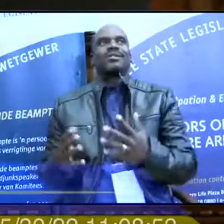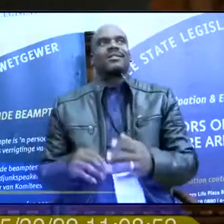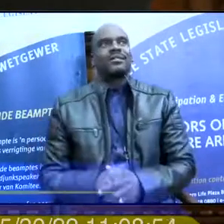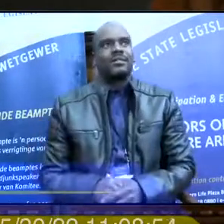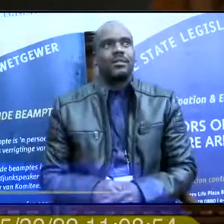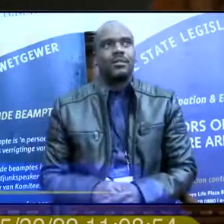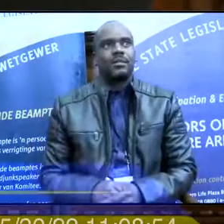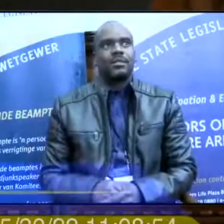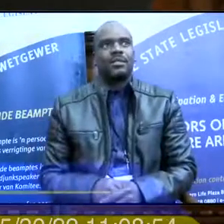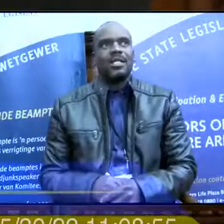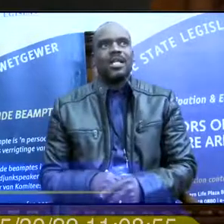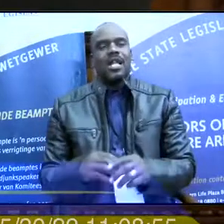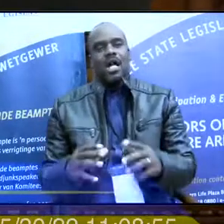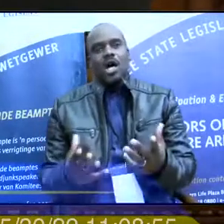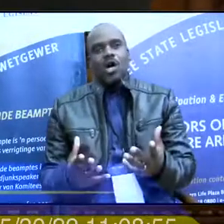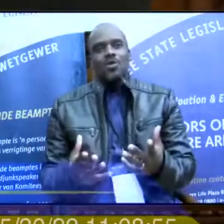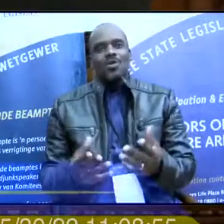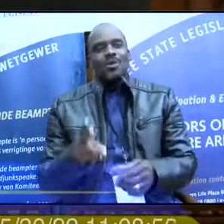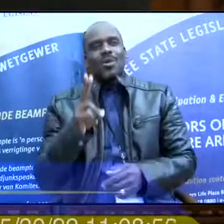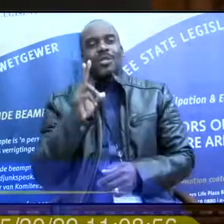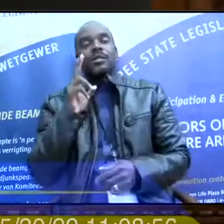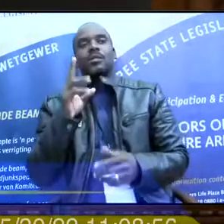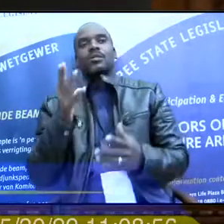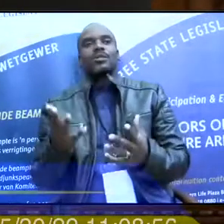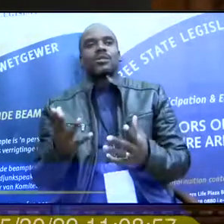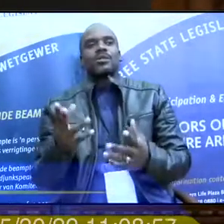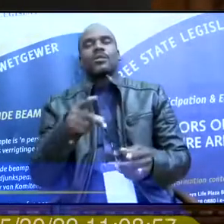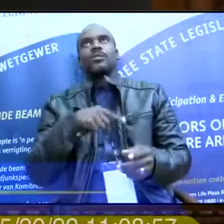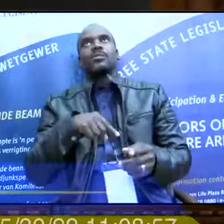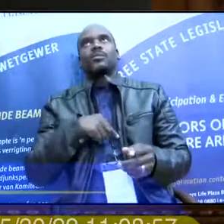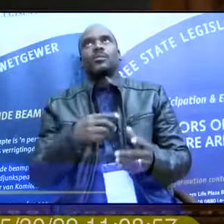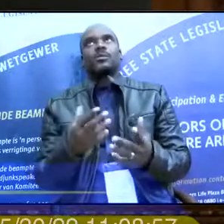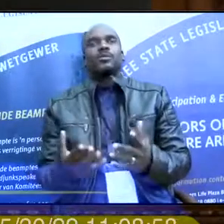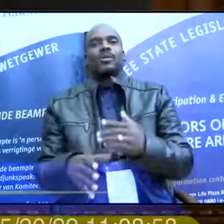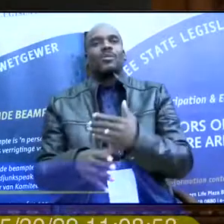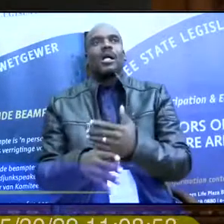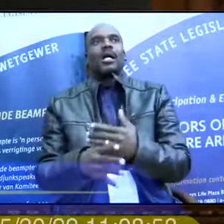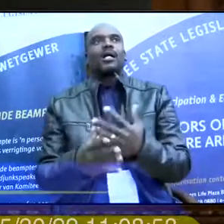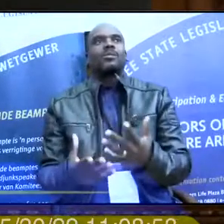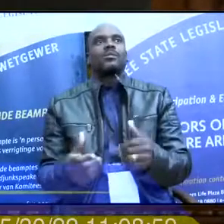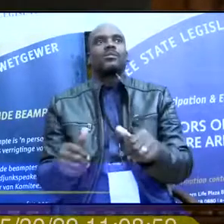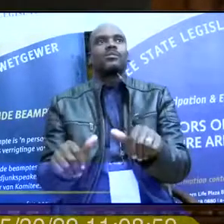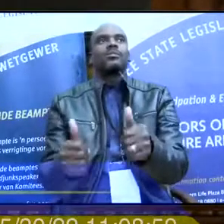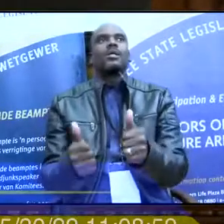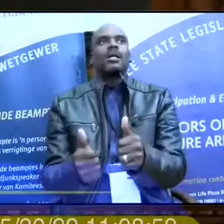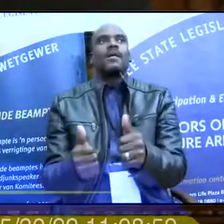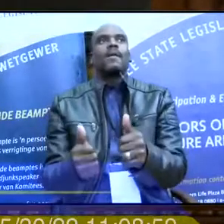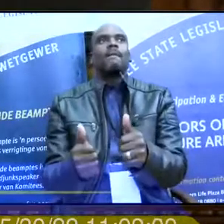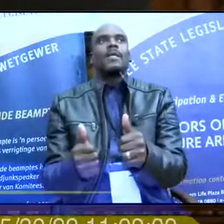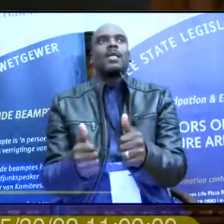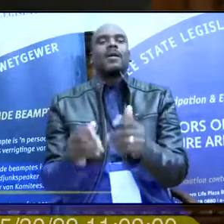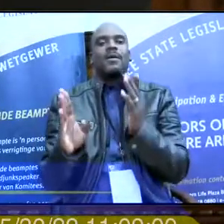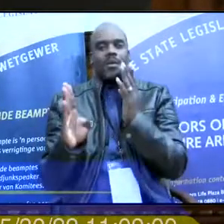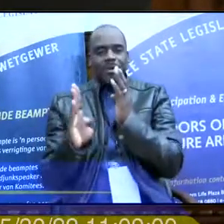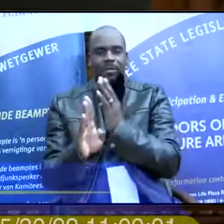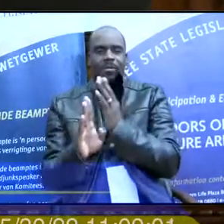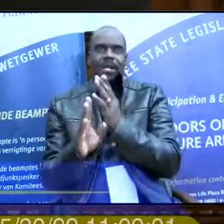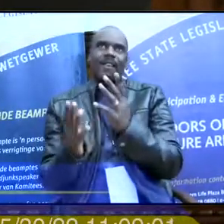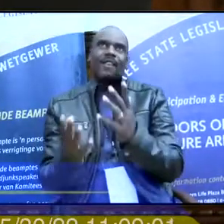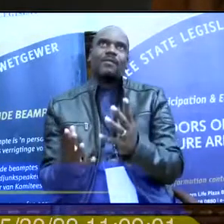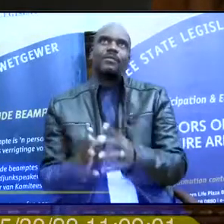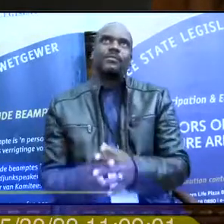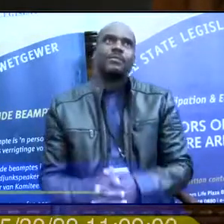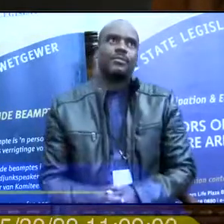wageable are all aspects that are affecting or affecting the way we derive policy or the way we thought we had to